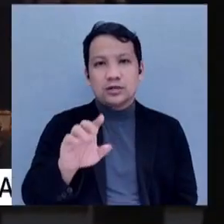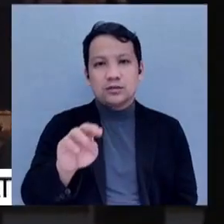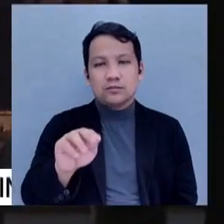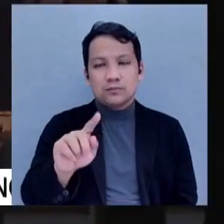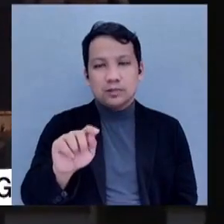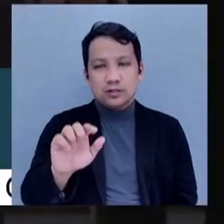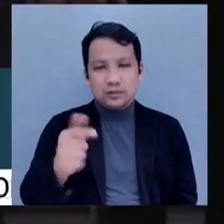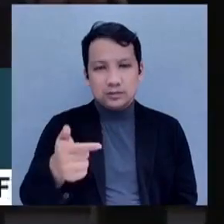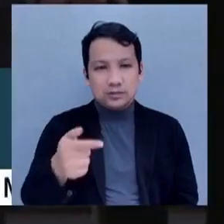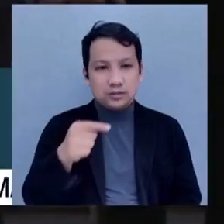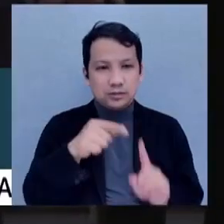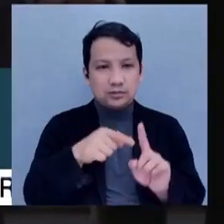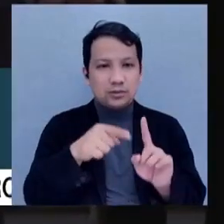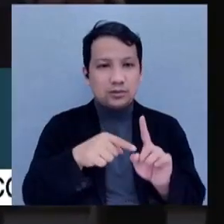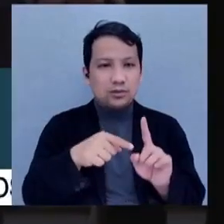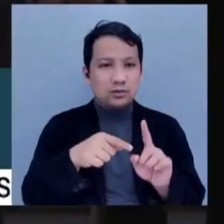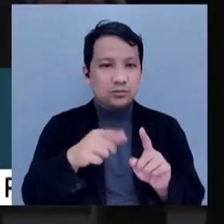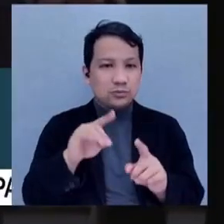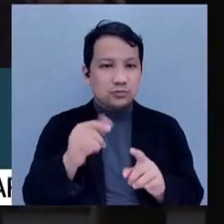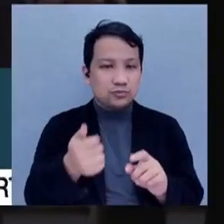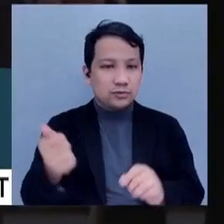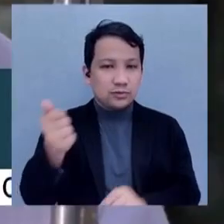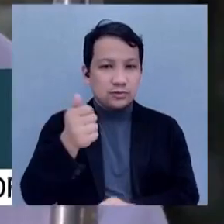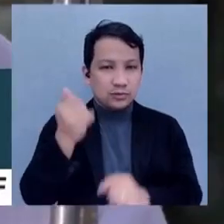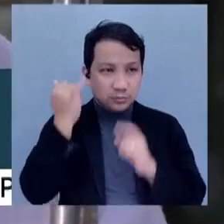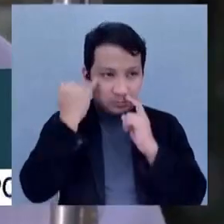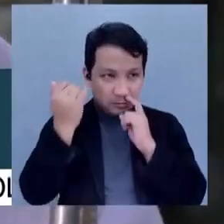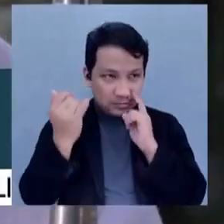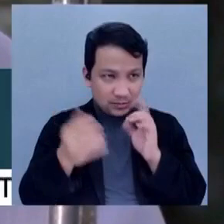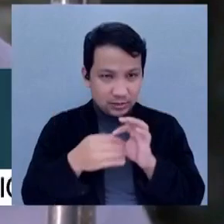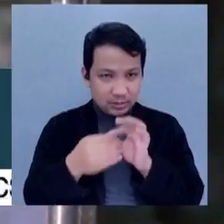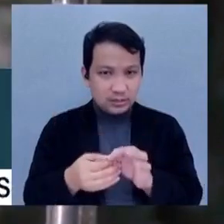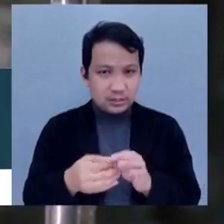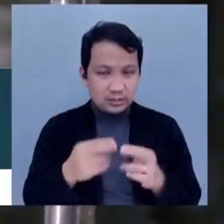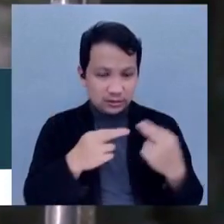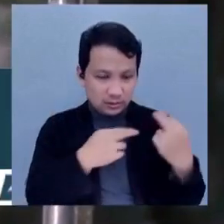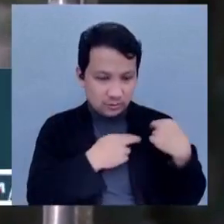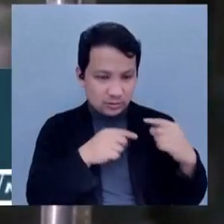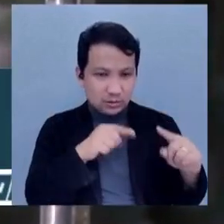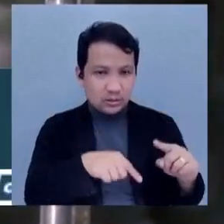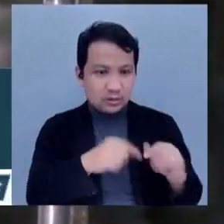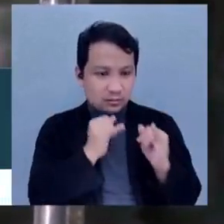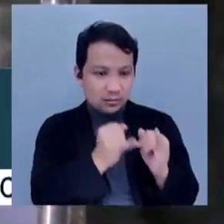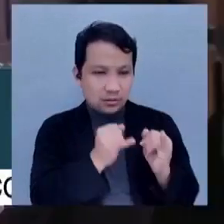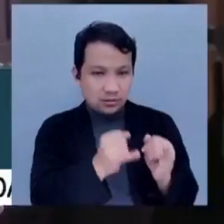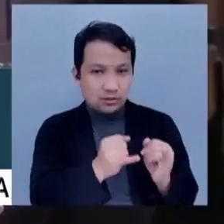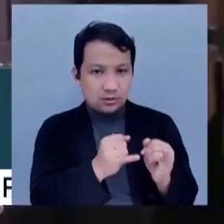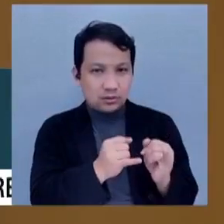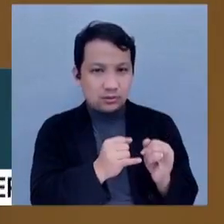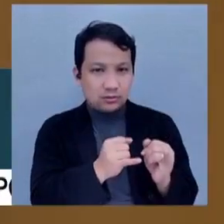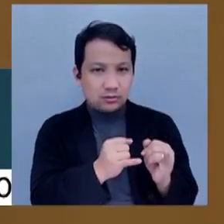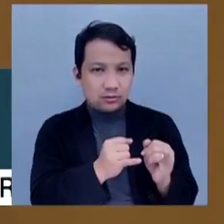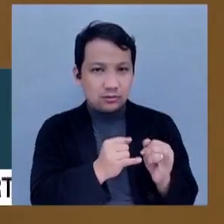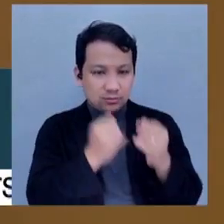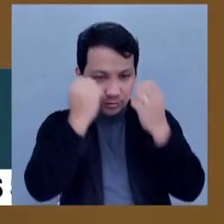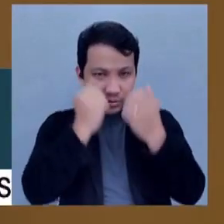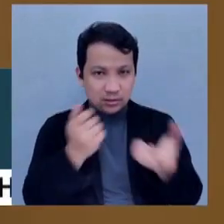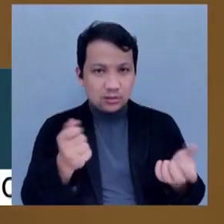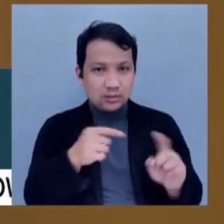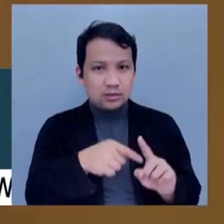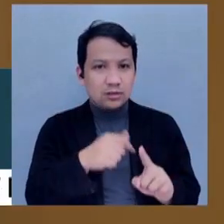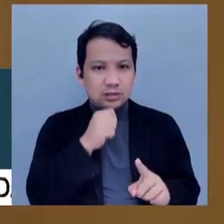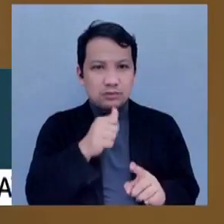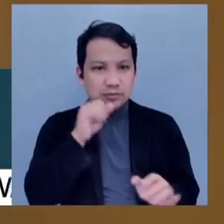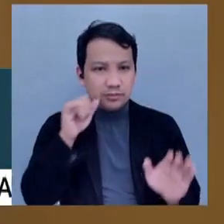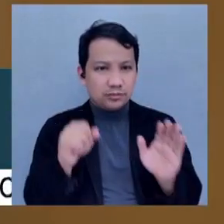Jesus Crispin Remulla says they should be held accountable for interviewing a fugitive. Remulla did not identify the